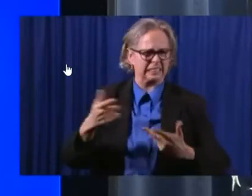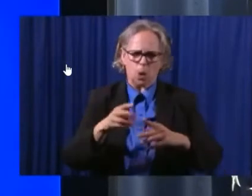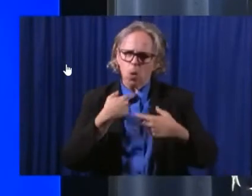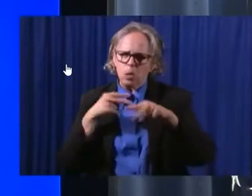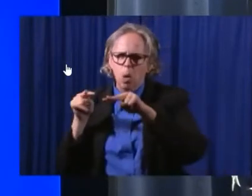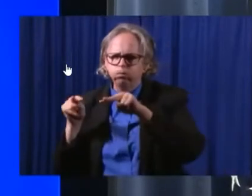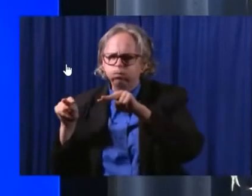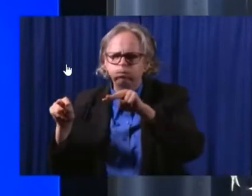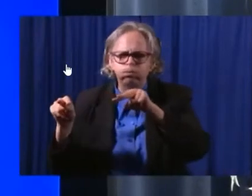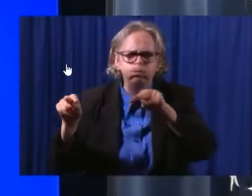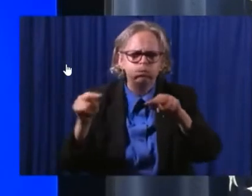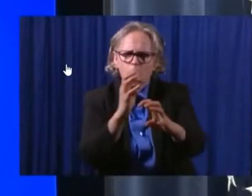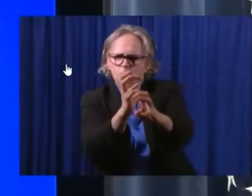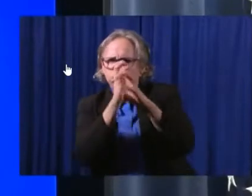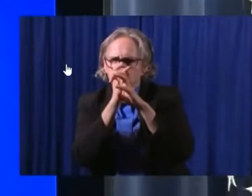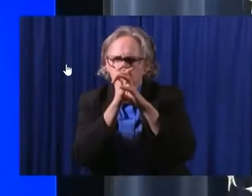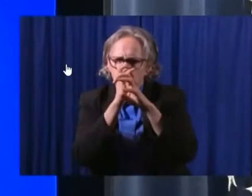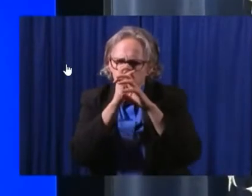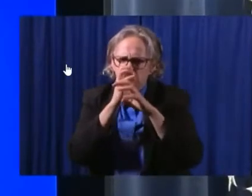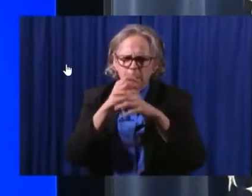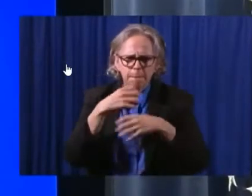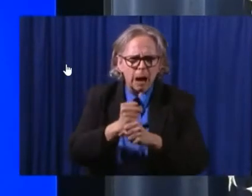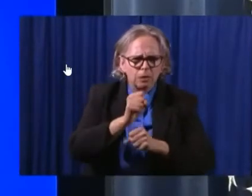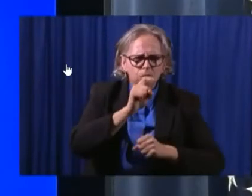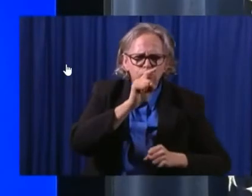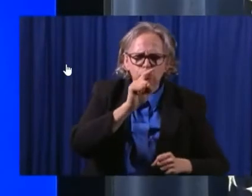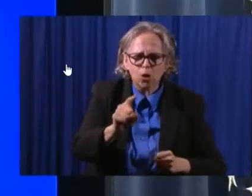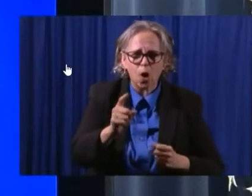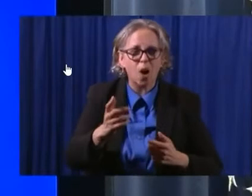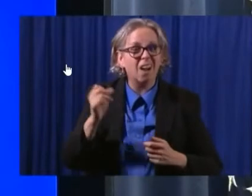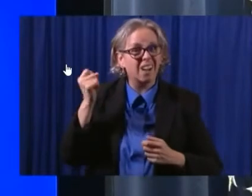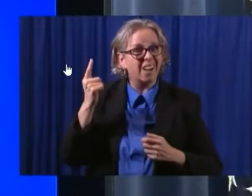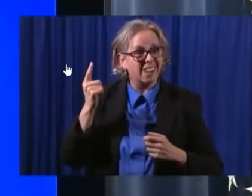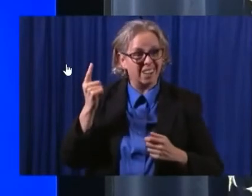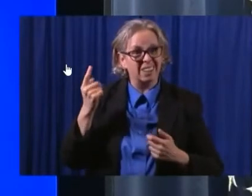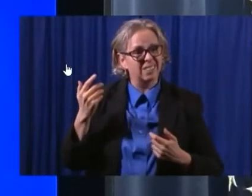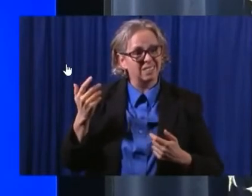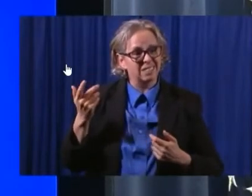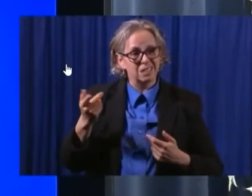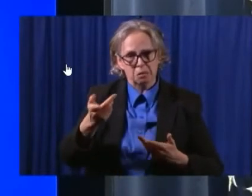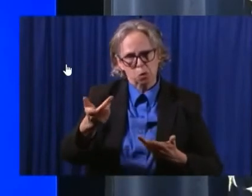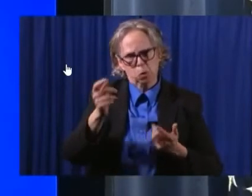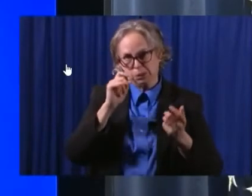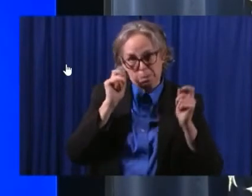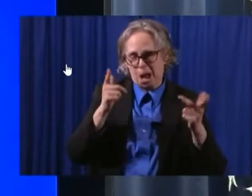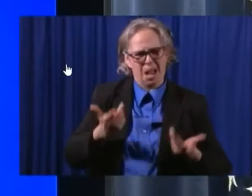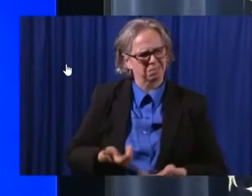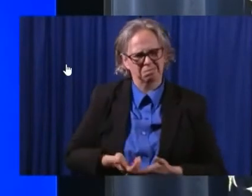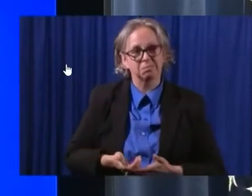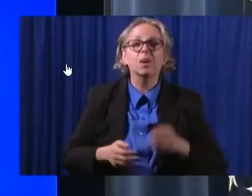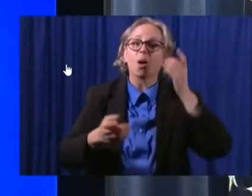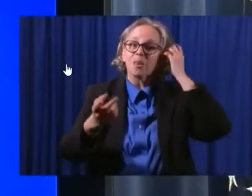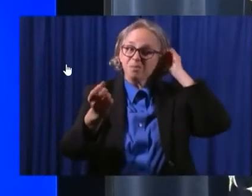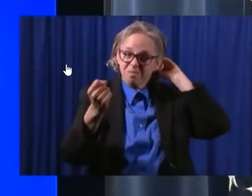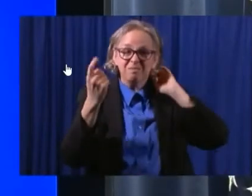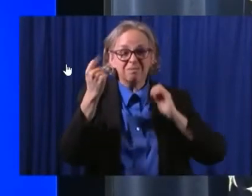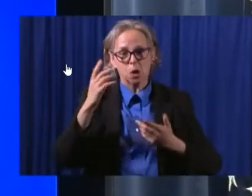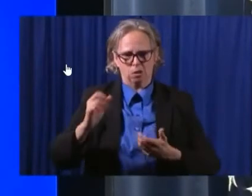are not going to be a great surprise to anybody. COVID-19 spreads so rapidly, it's essential that students and their